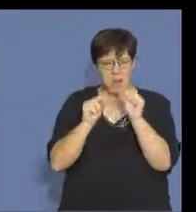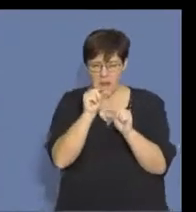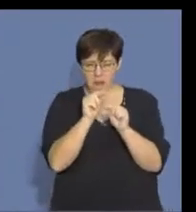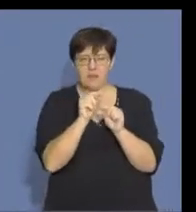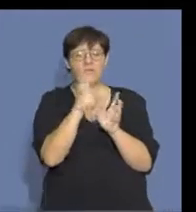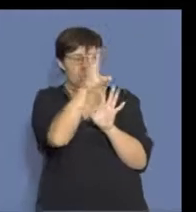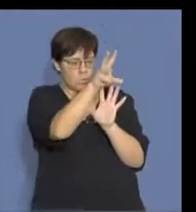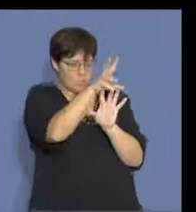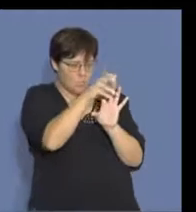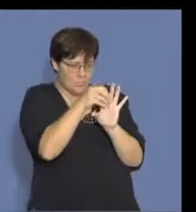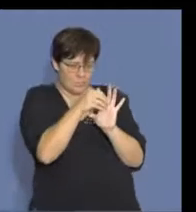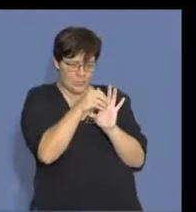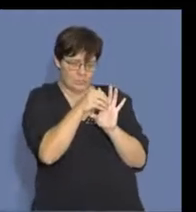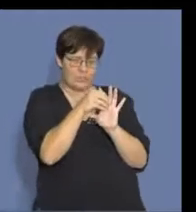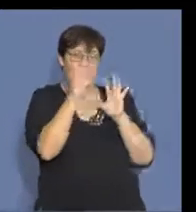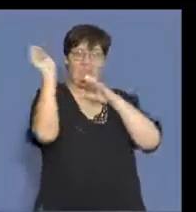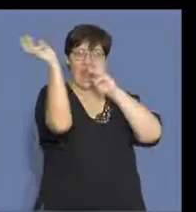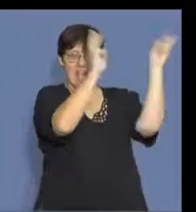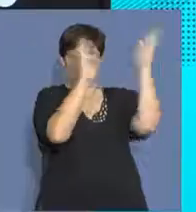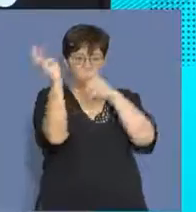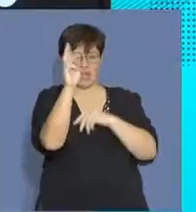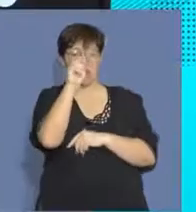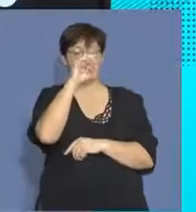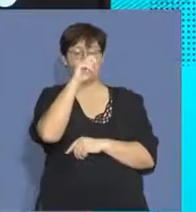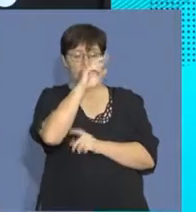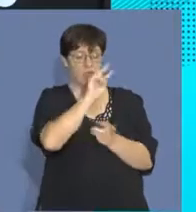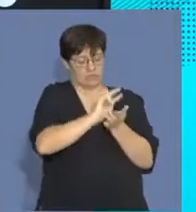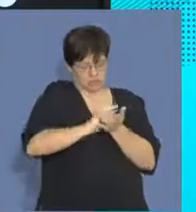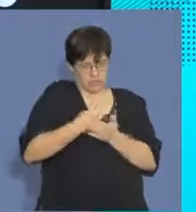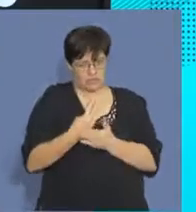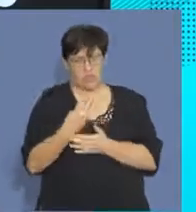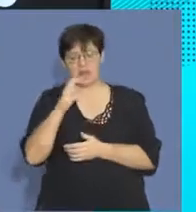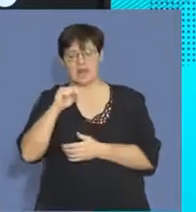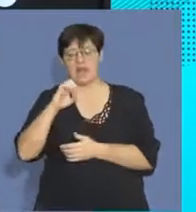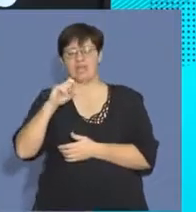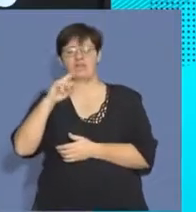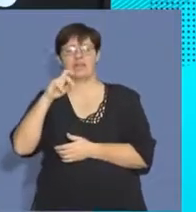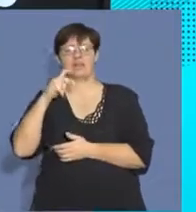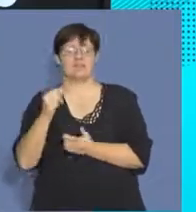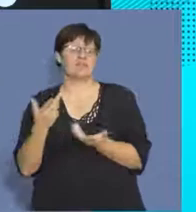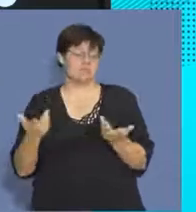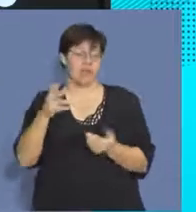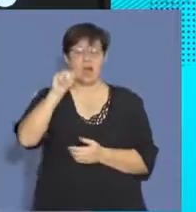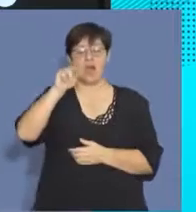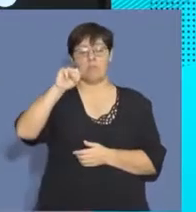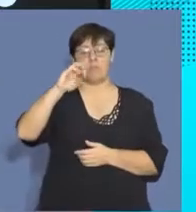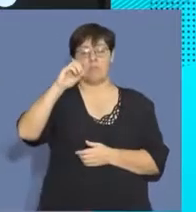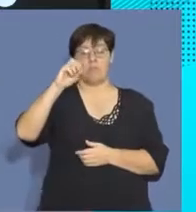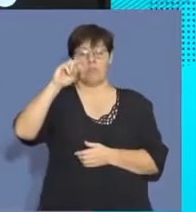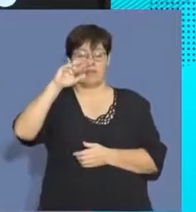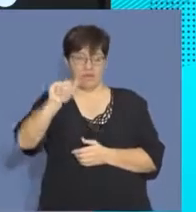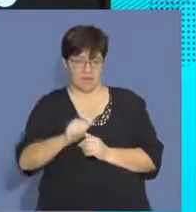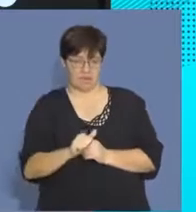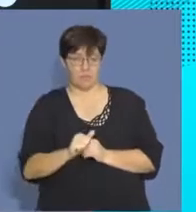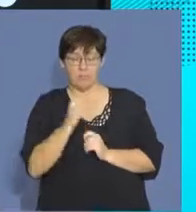in and absorb the atmospheric nitrogen and convert that into nitrates and ammonia, which is then available to the plants